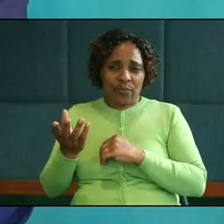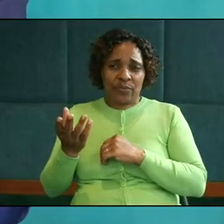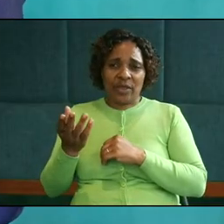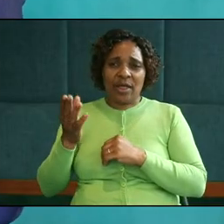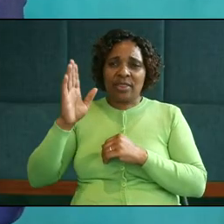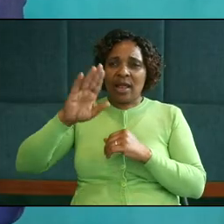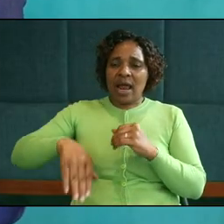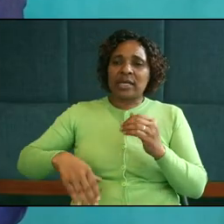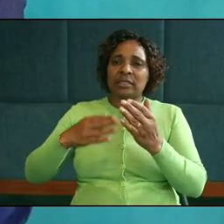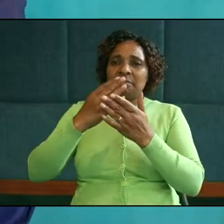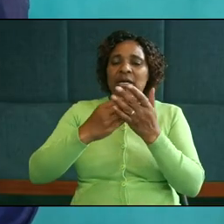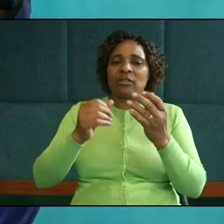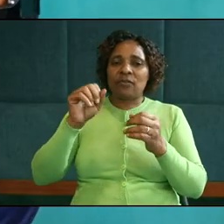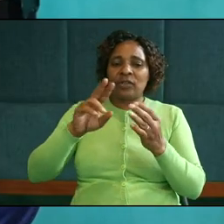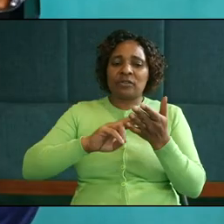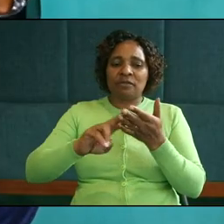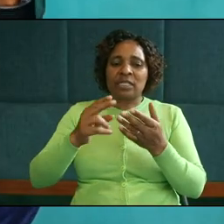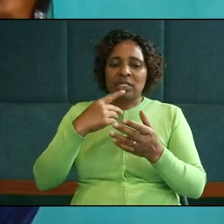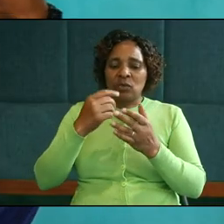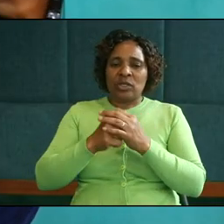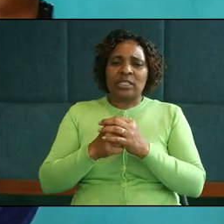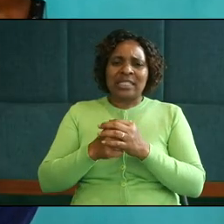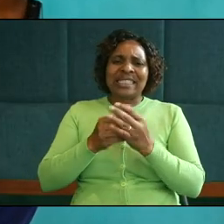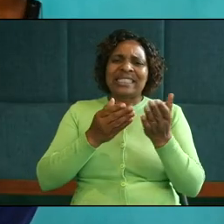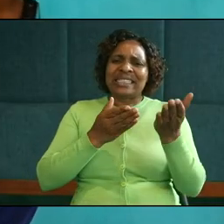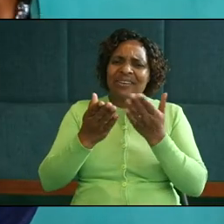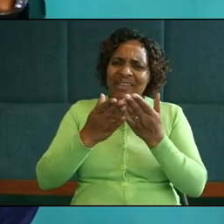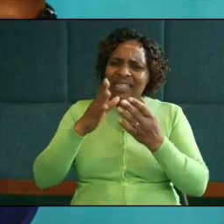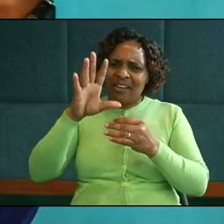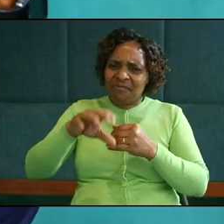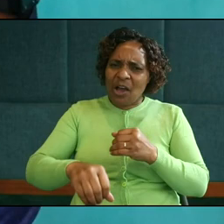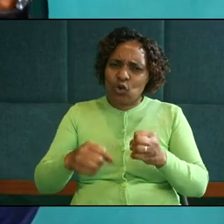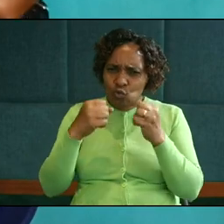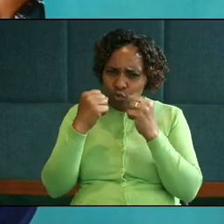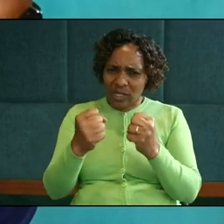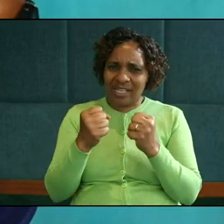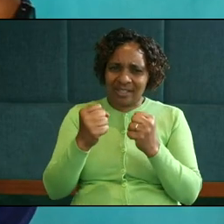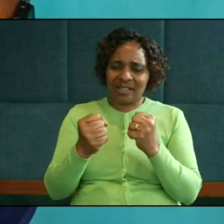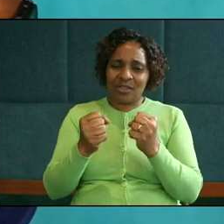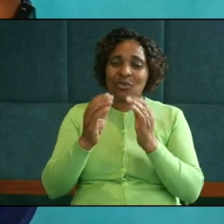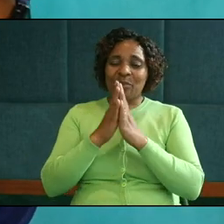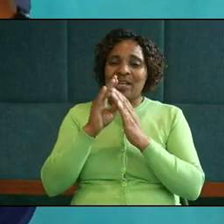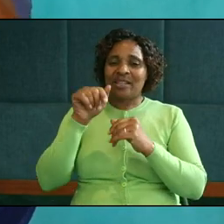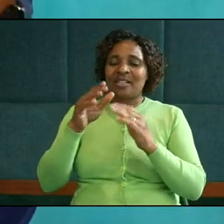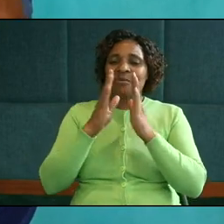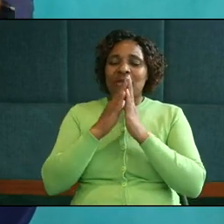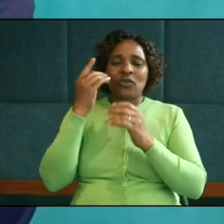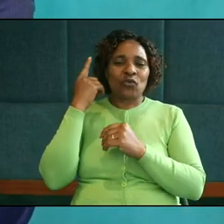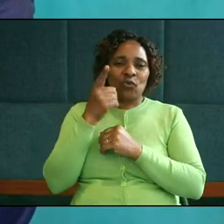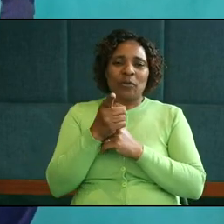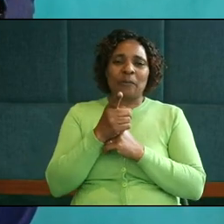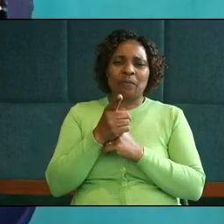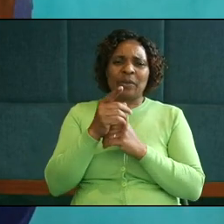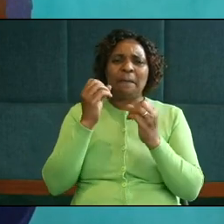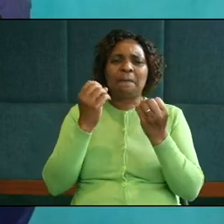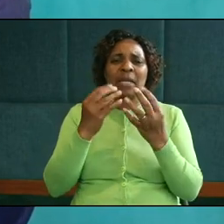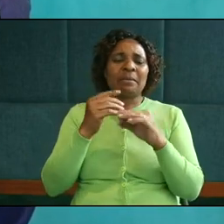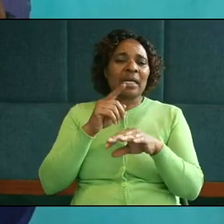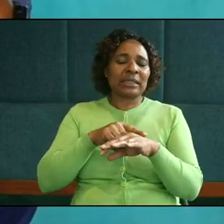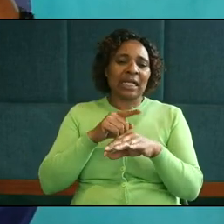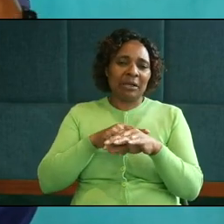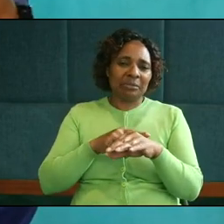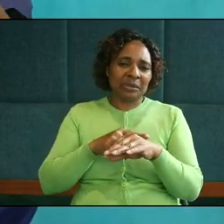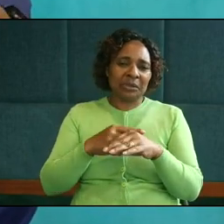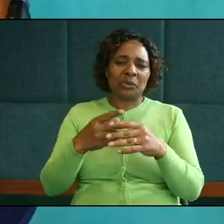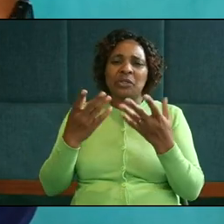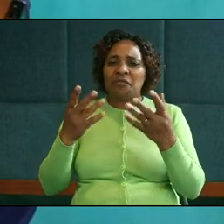the last part of that verse, it says, so your servant has found courage to pray this prayer to you. You know, a lot of the times when we are feeling disheartened, a